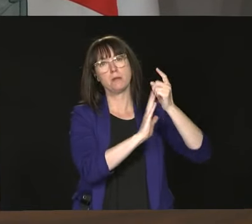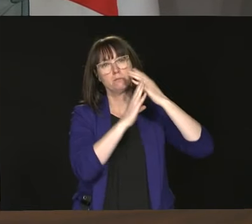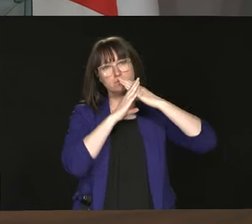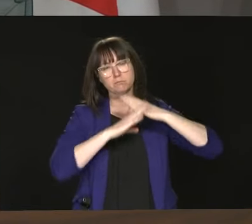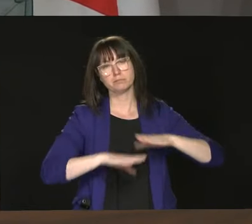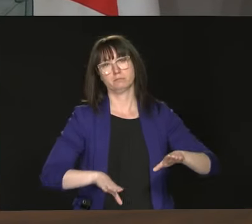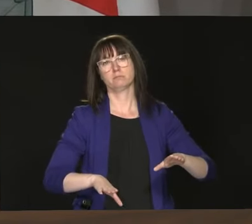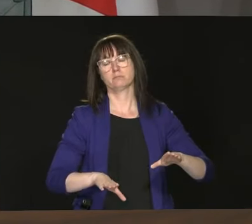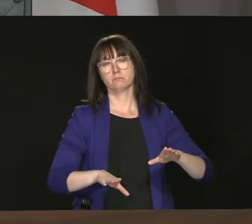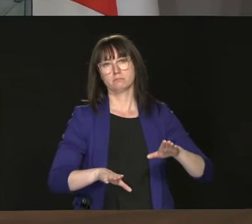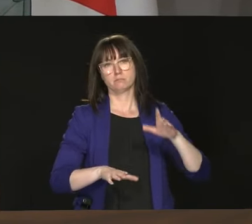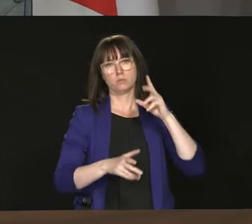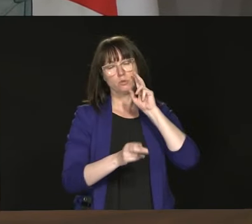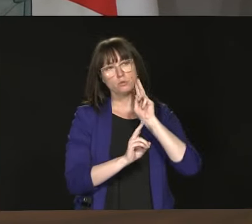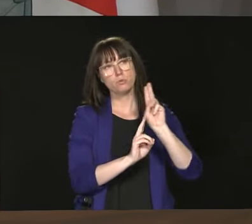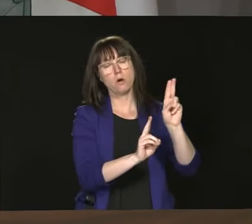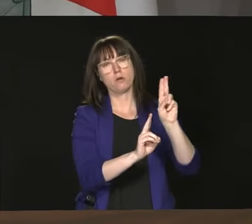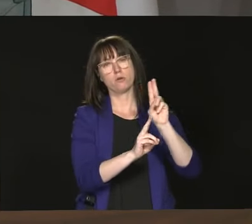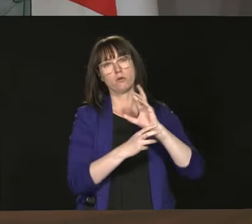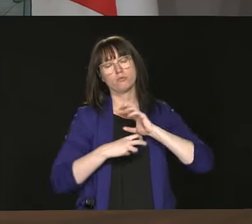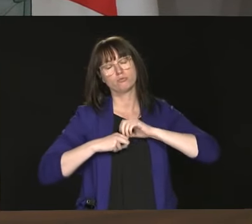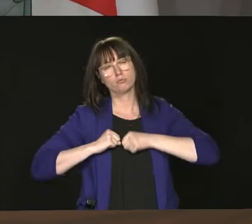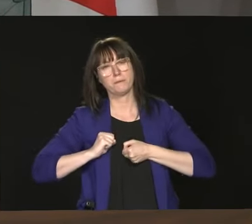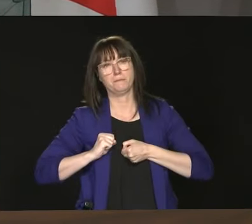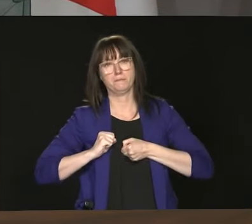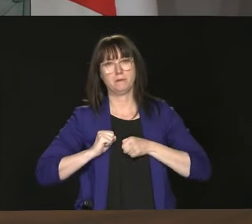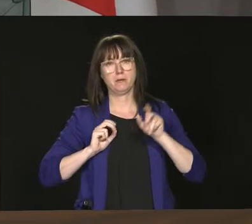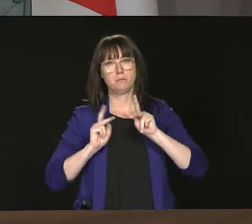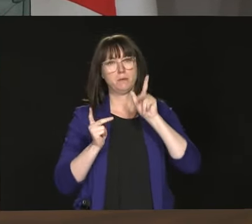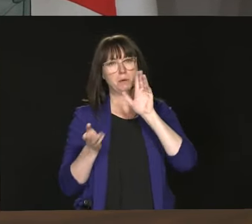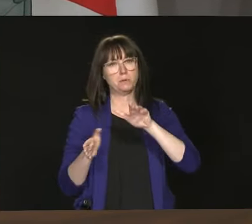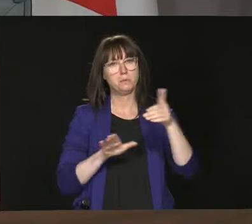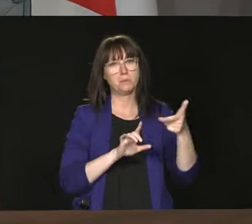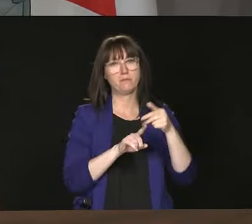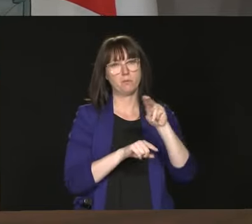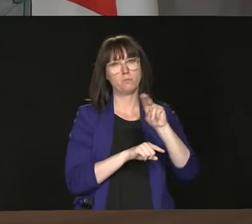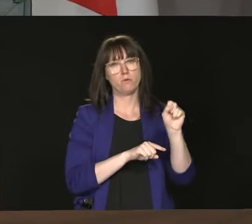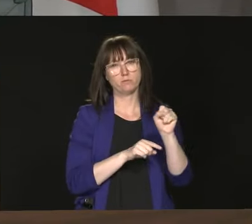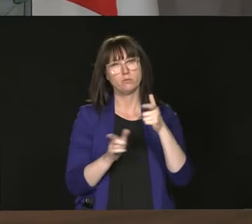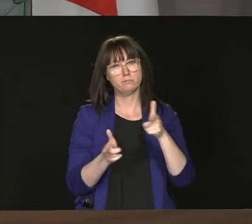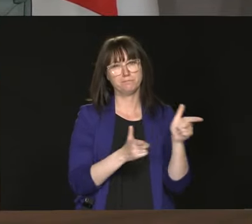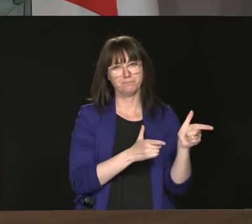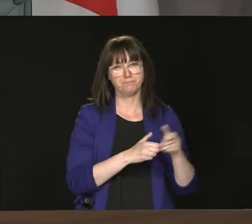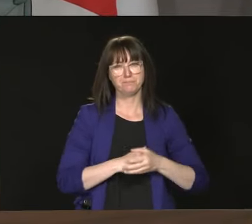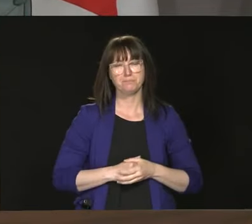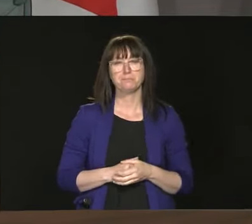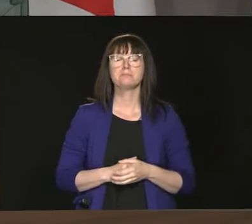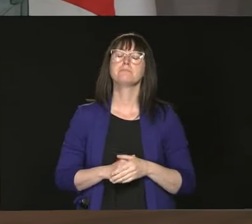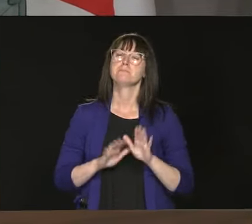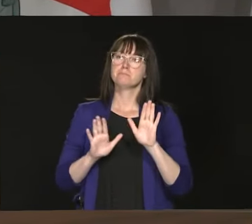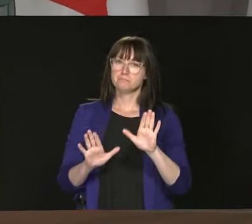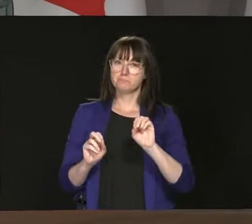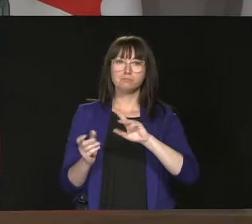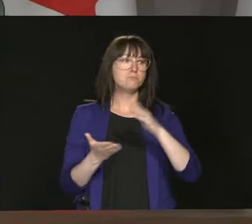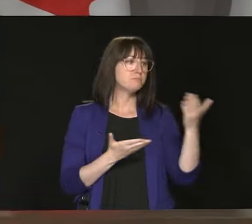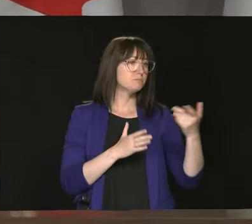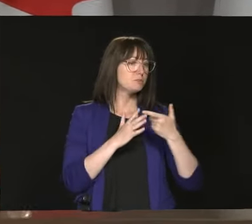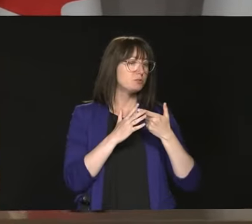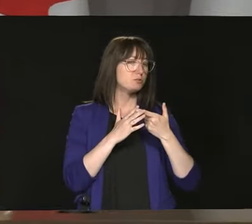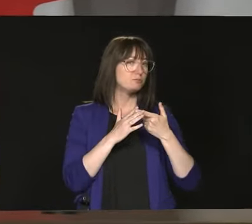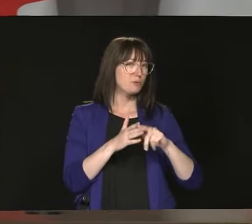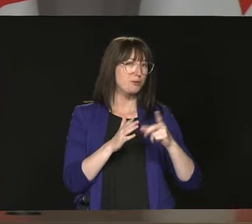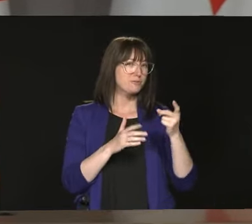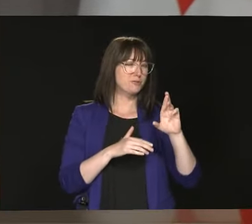and mourn the victims of the Nova Scotia shooting. Okay, Dr. Tam, please.